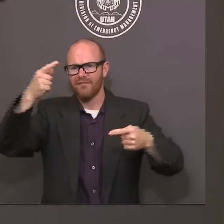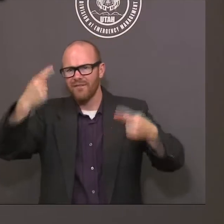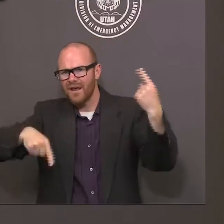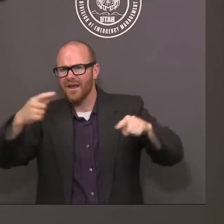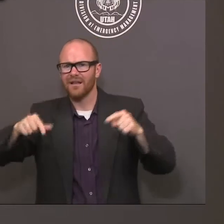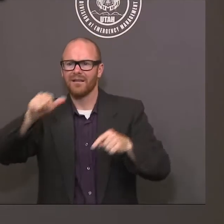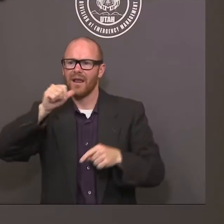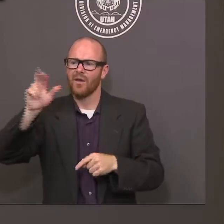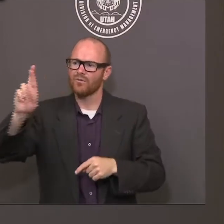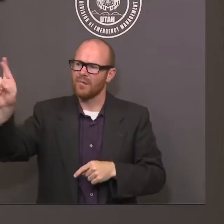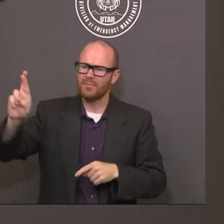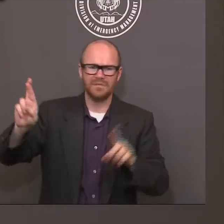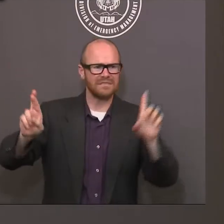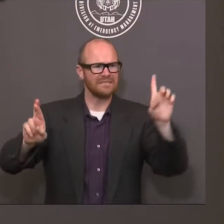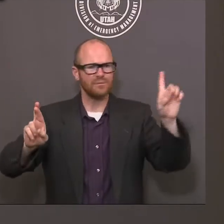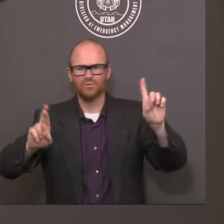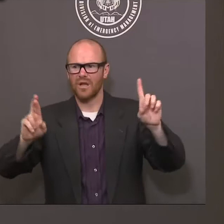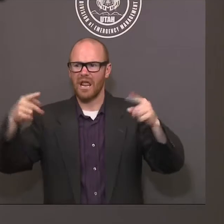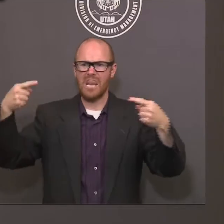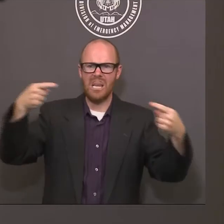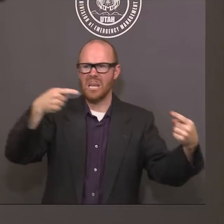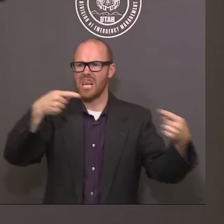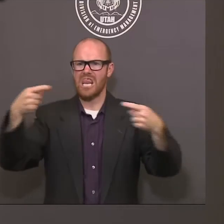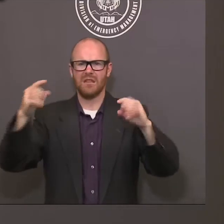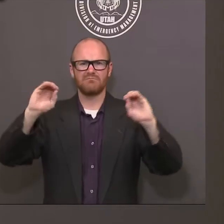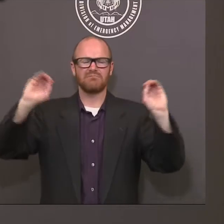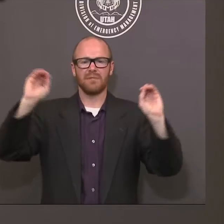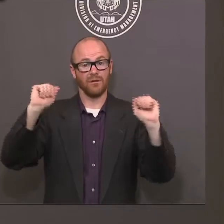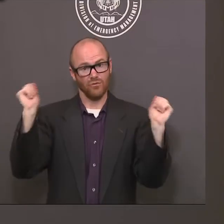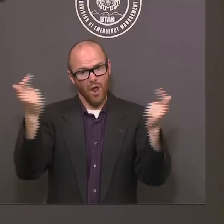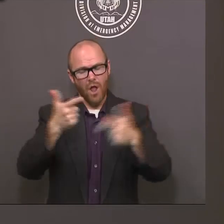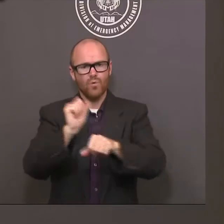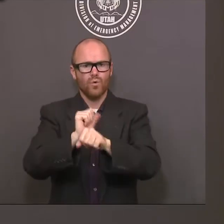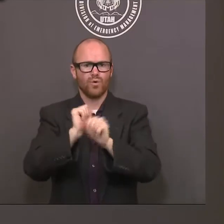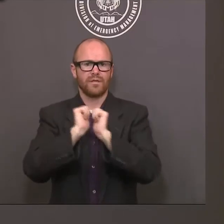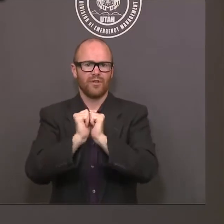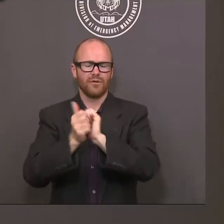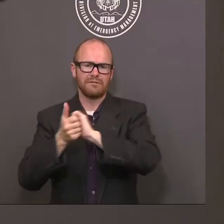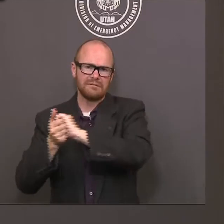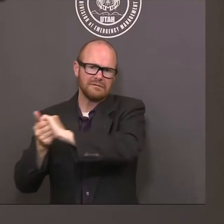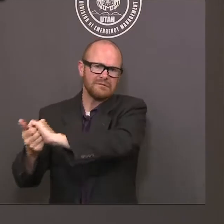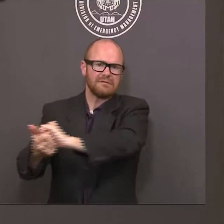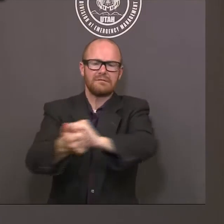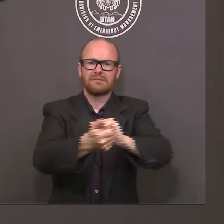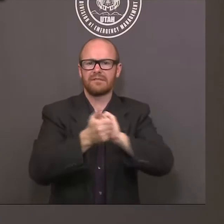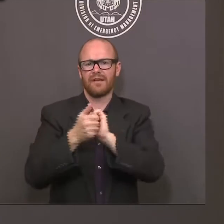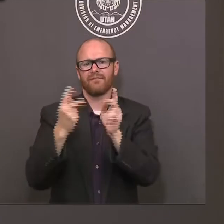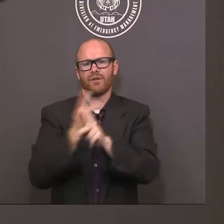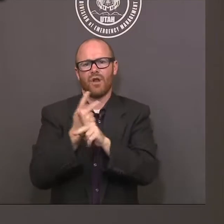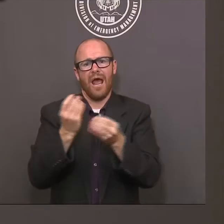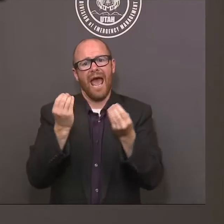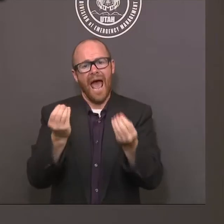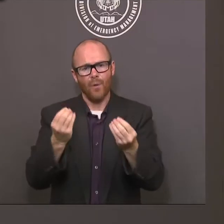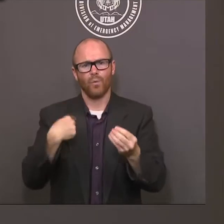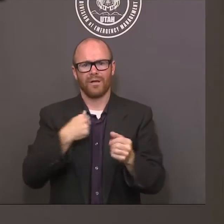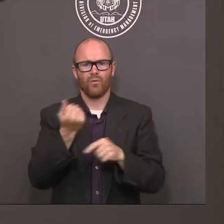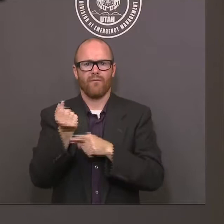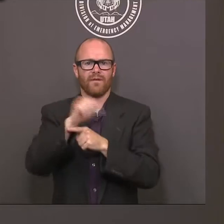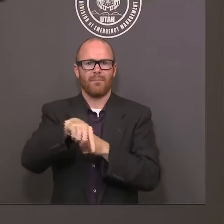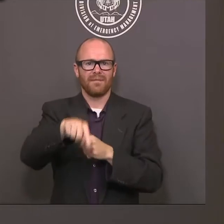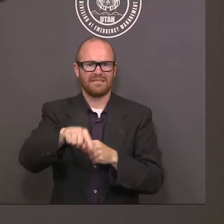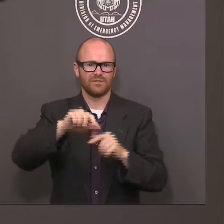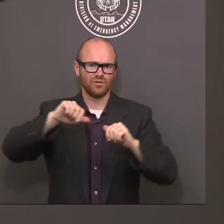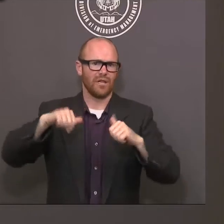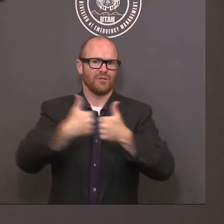legislative branches coming together and saying, what can we do? What do we need to do to find a way to get through this challenging time